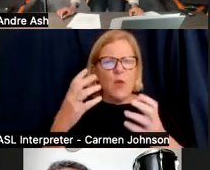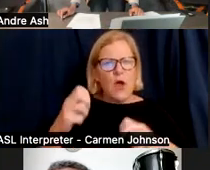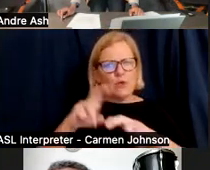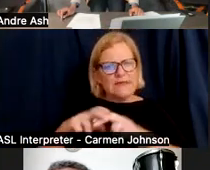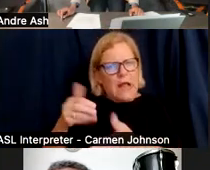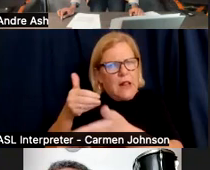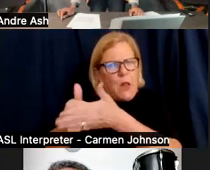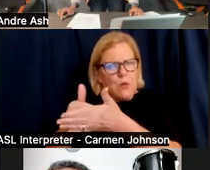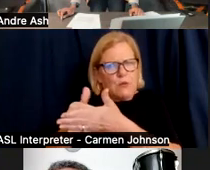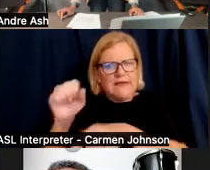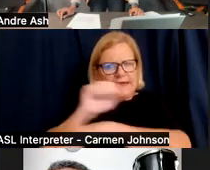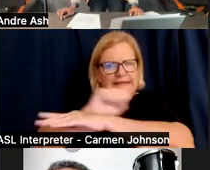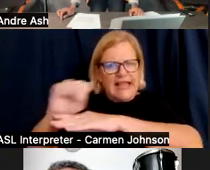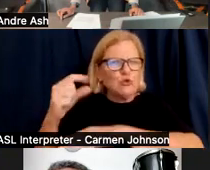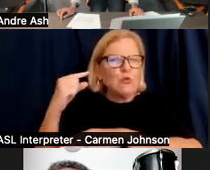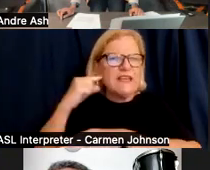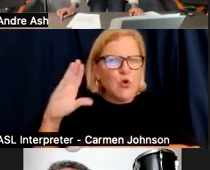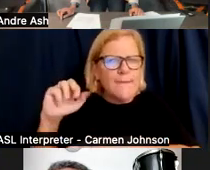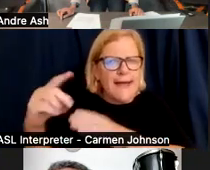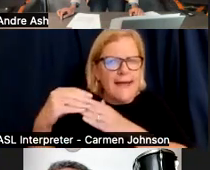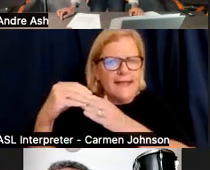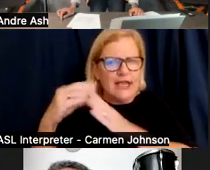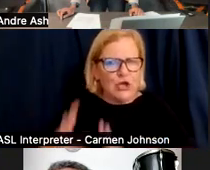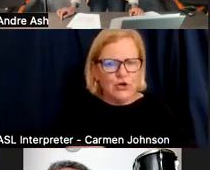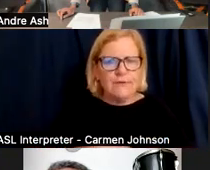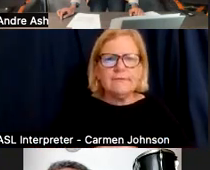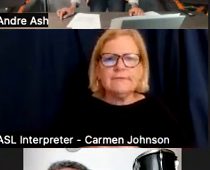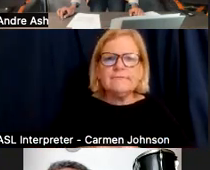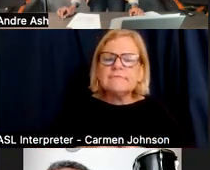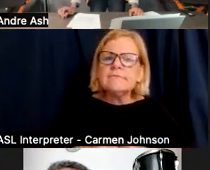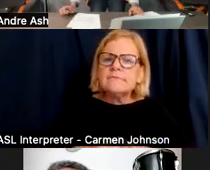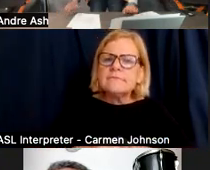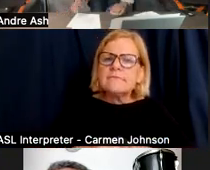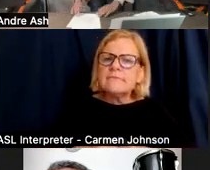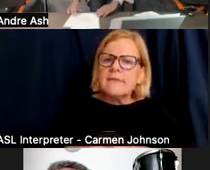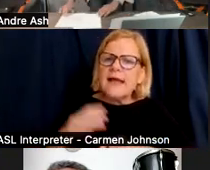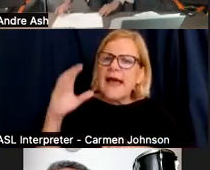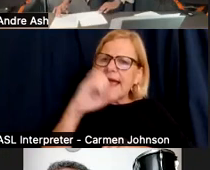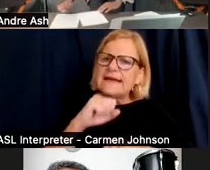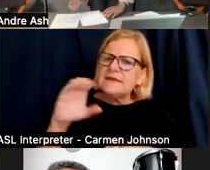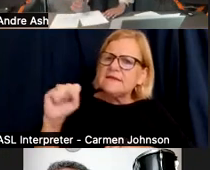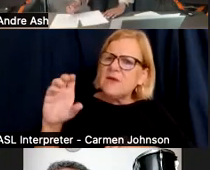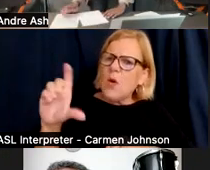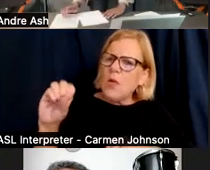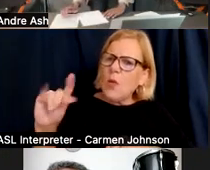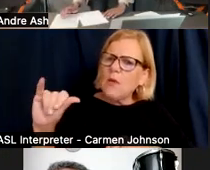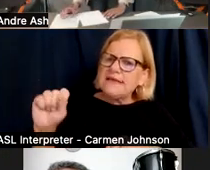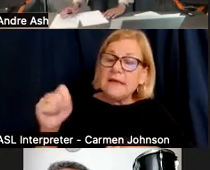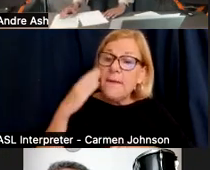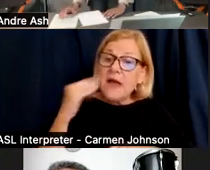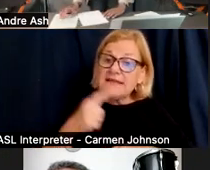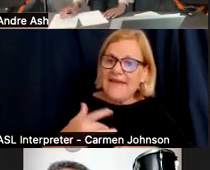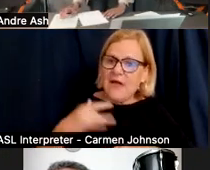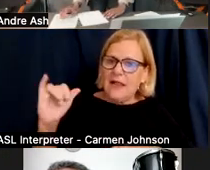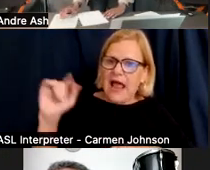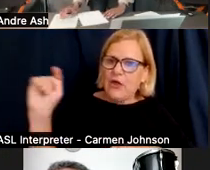close to the stage to hear the band leader and I guess the featured soloist, because they felt like